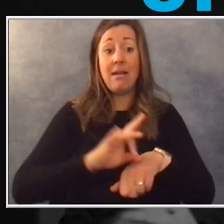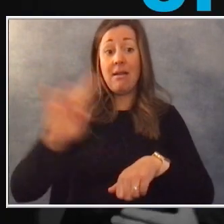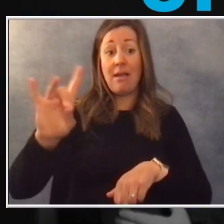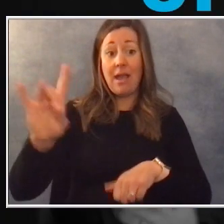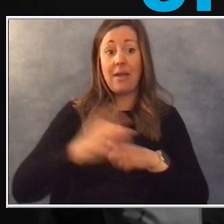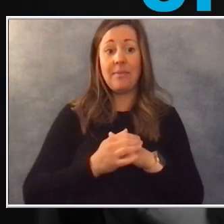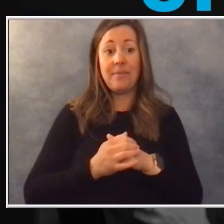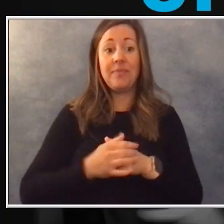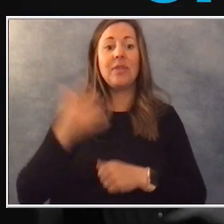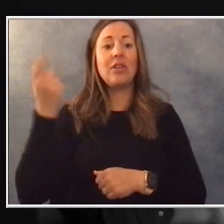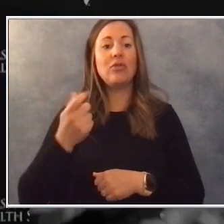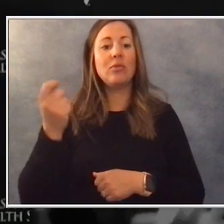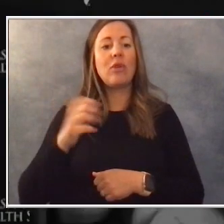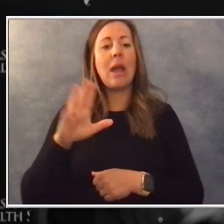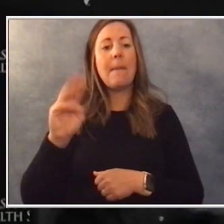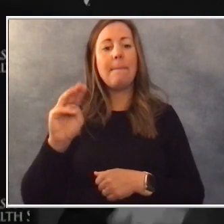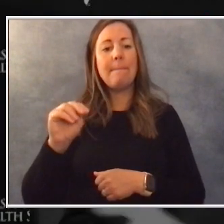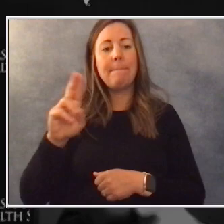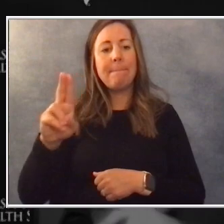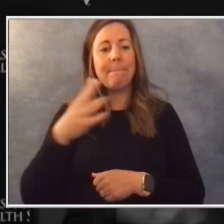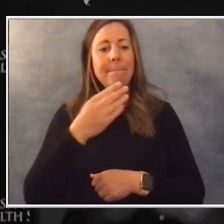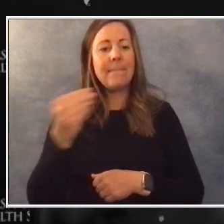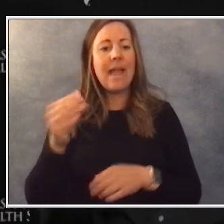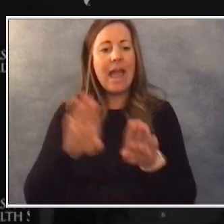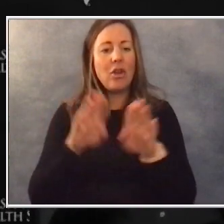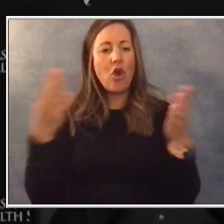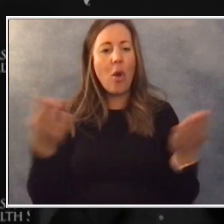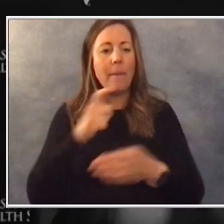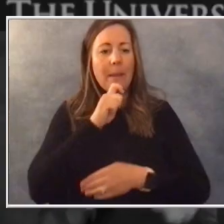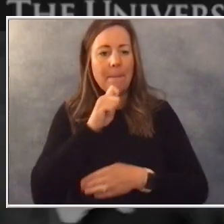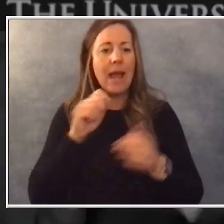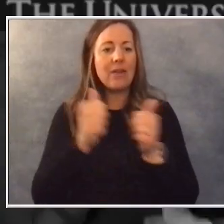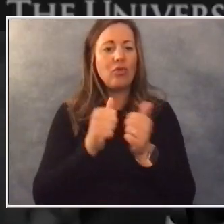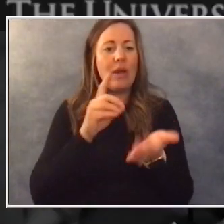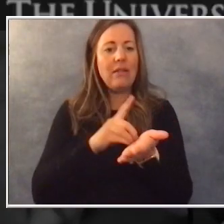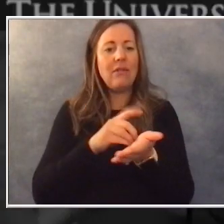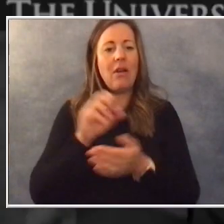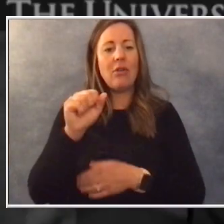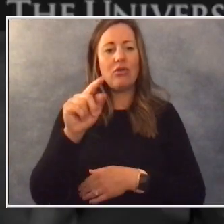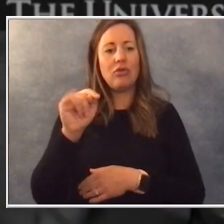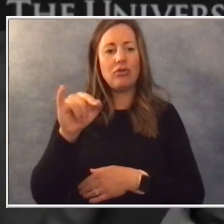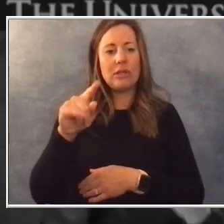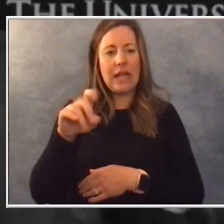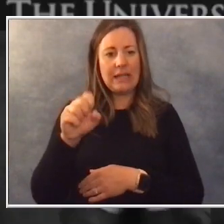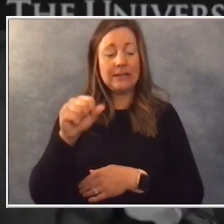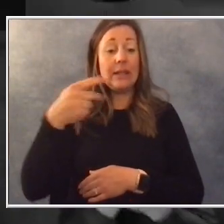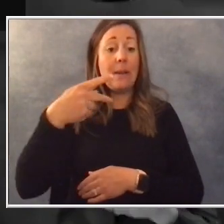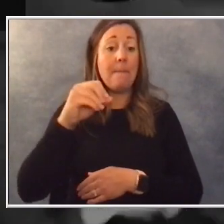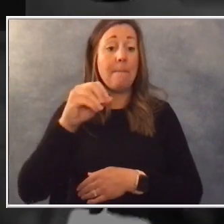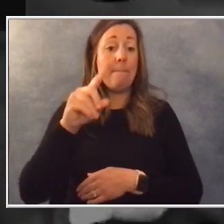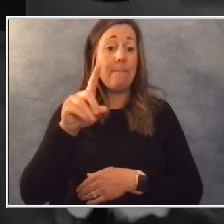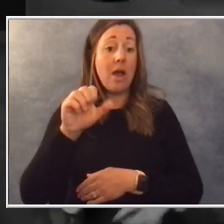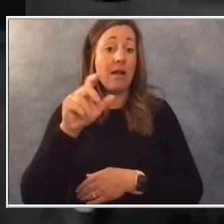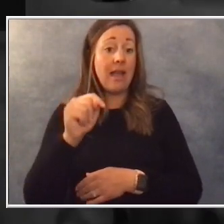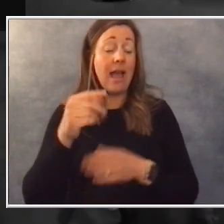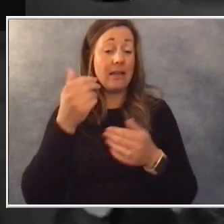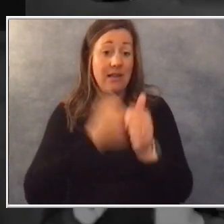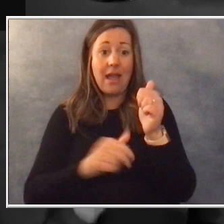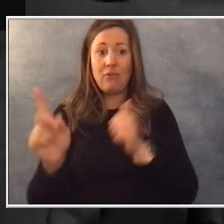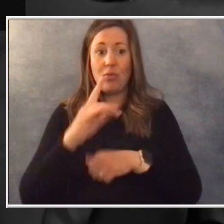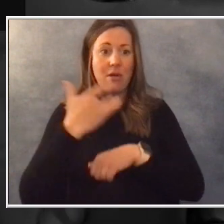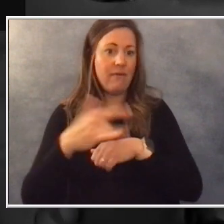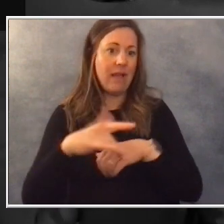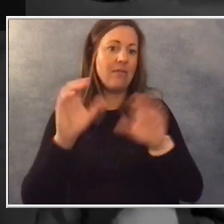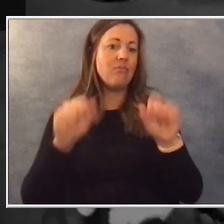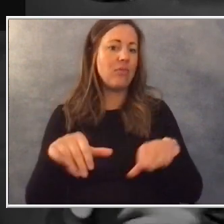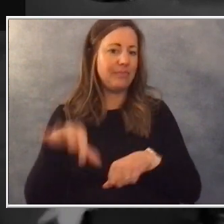Subscribe to our Morning Medical Update and Open Mics with Dr. Stites podcasts. Now, everywhere podcasts are available.